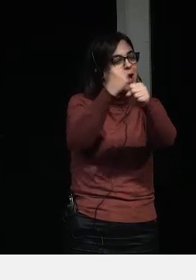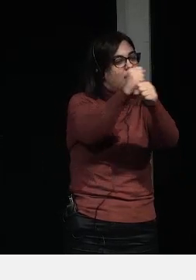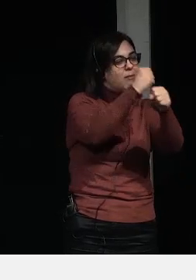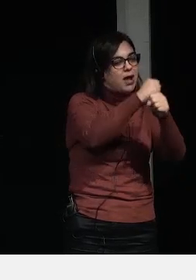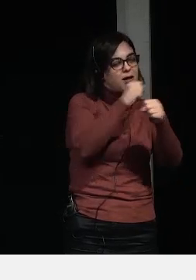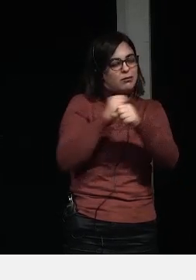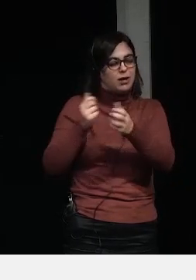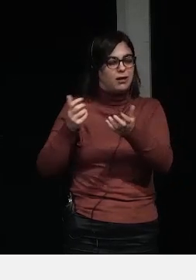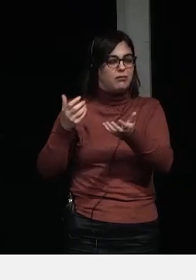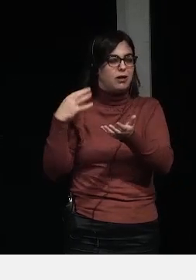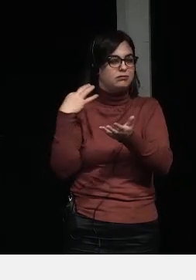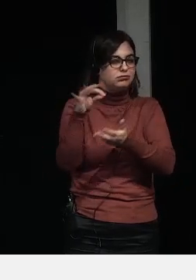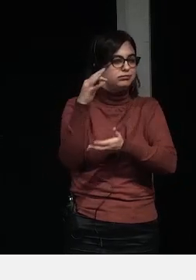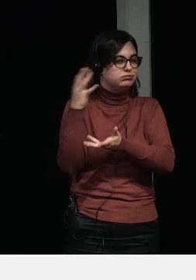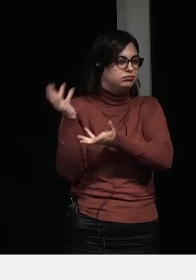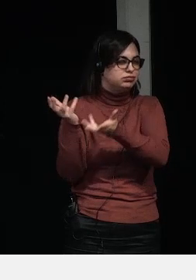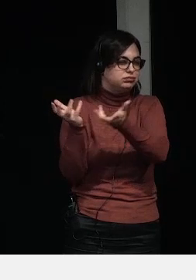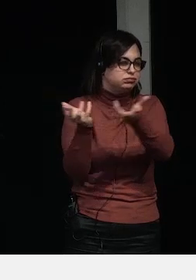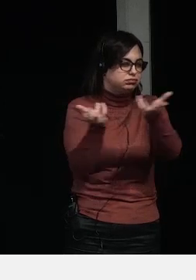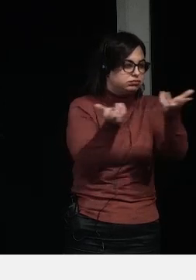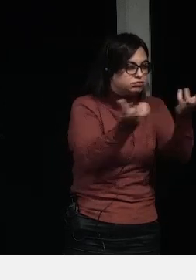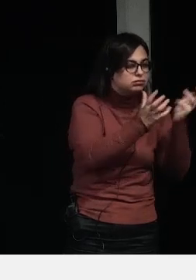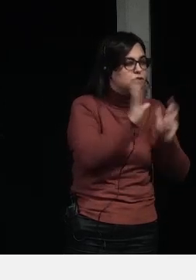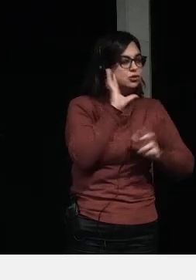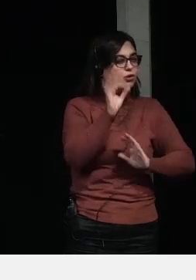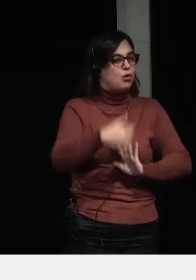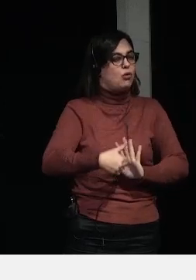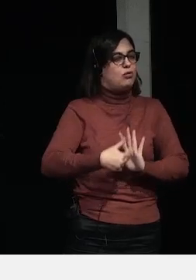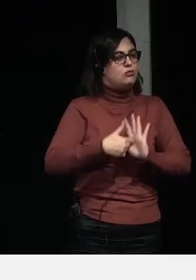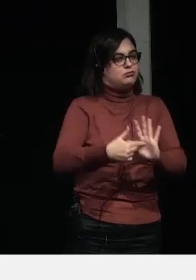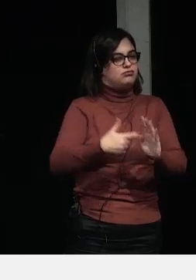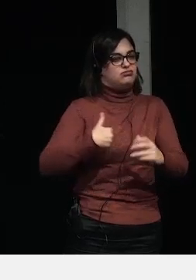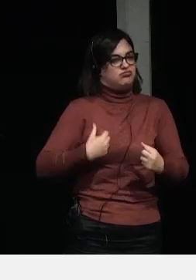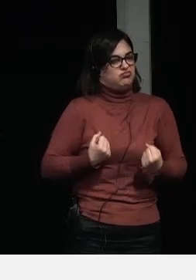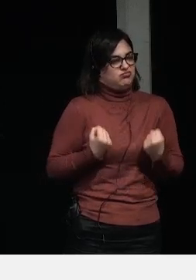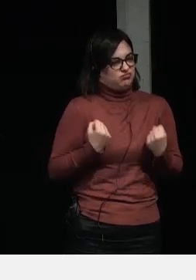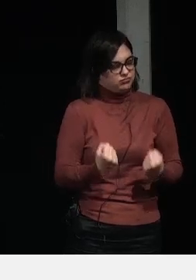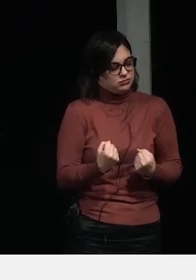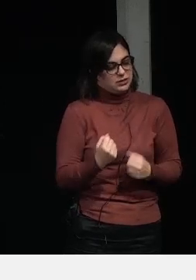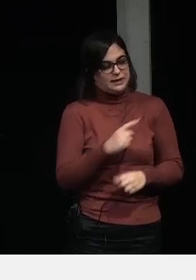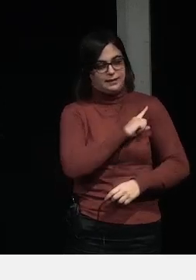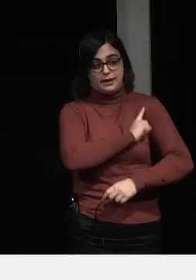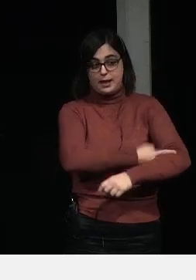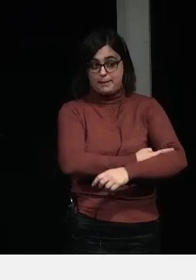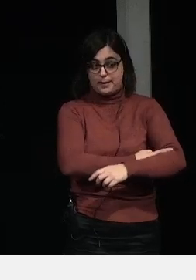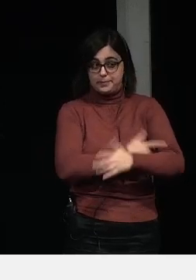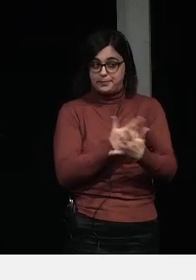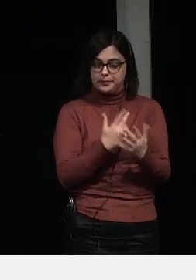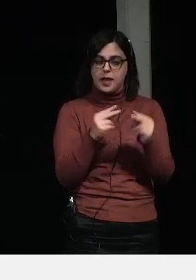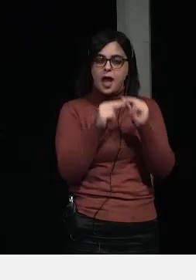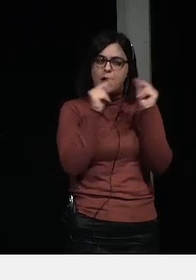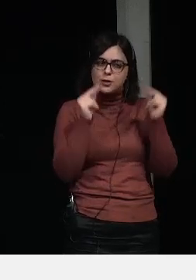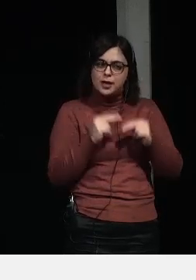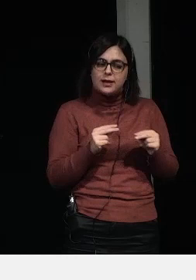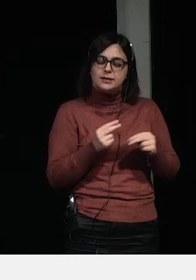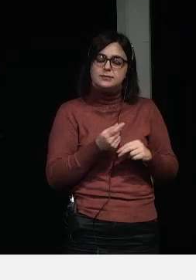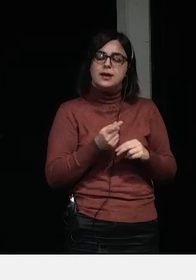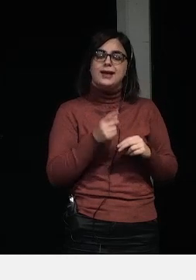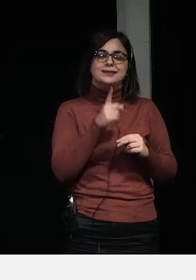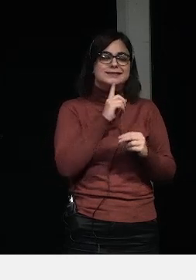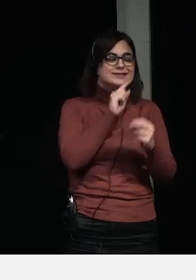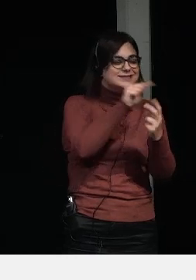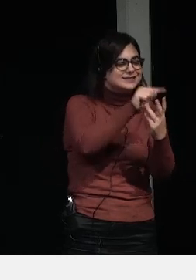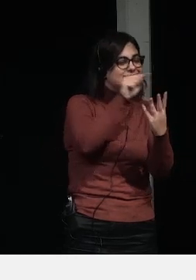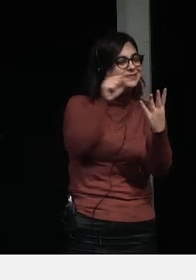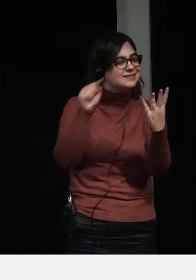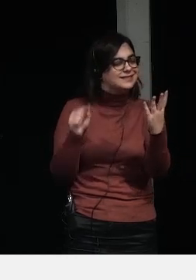the conviction, an expert in heritage education, a group of mediators. We have also found a museum, and the works are the